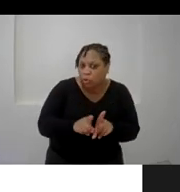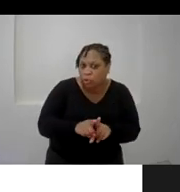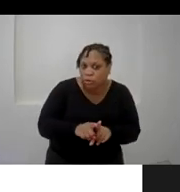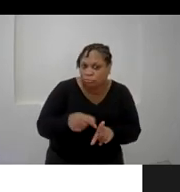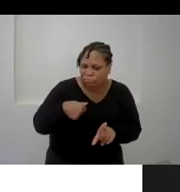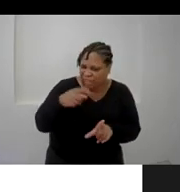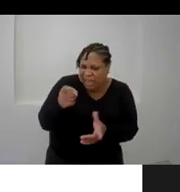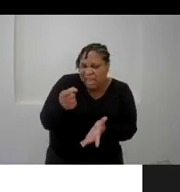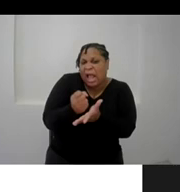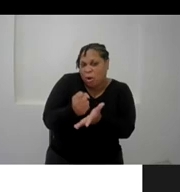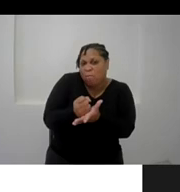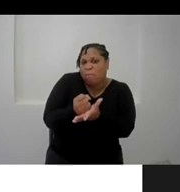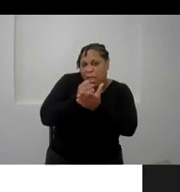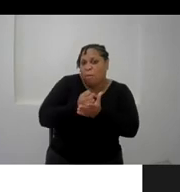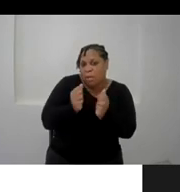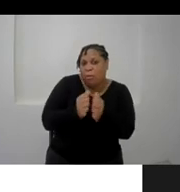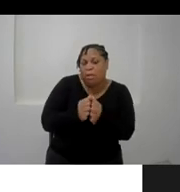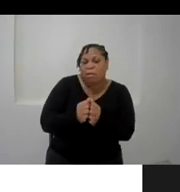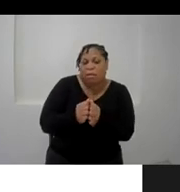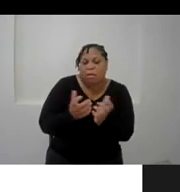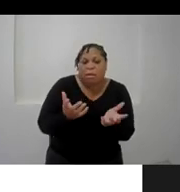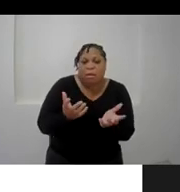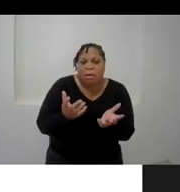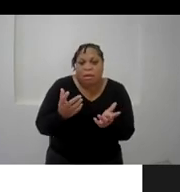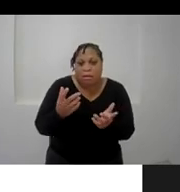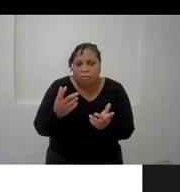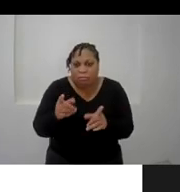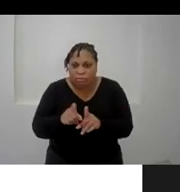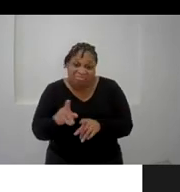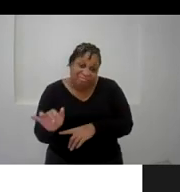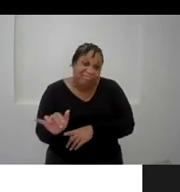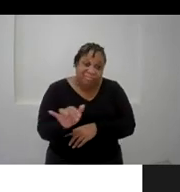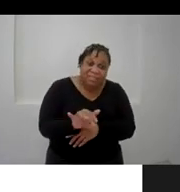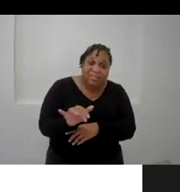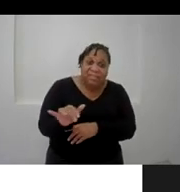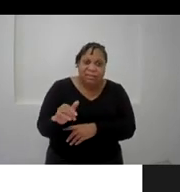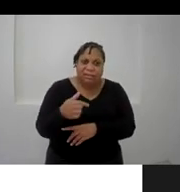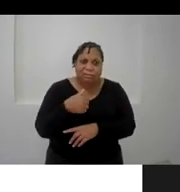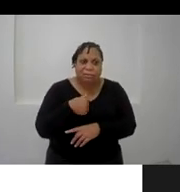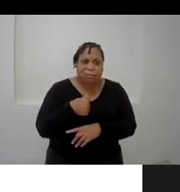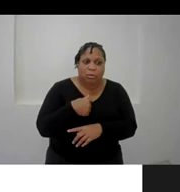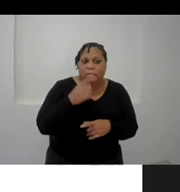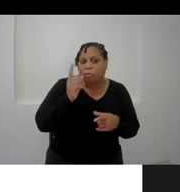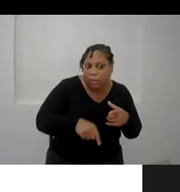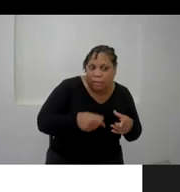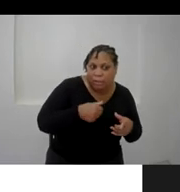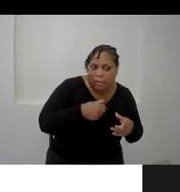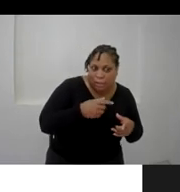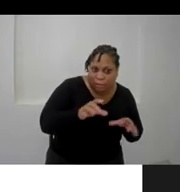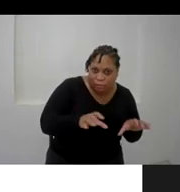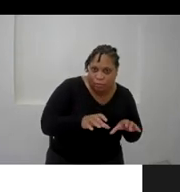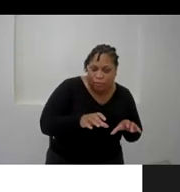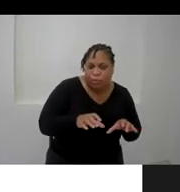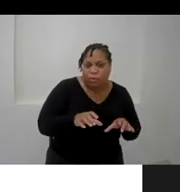need help with. Arguably, it's virtually the same as "what can I not do," but it's a much